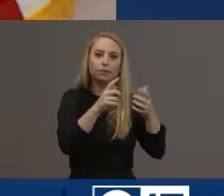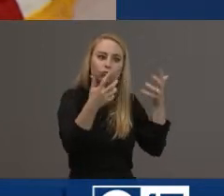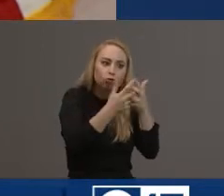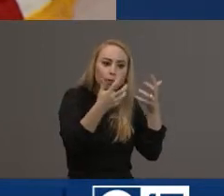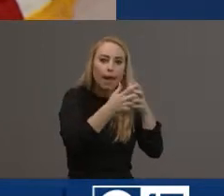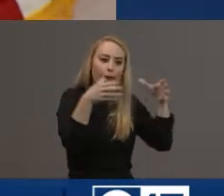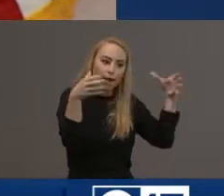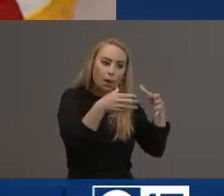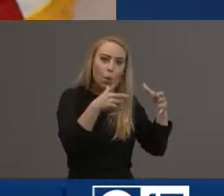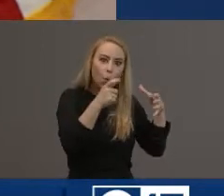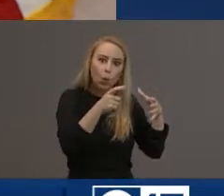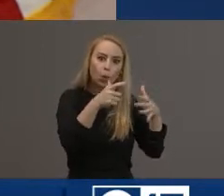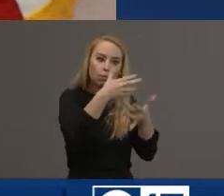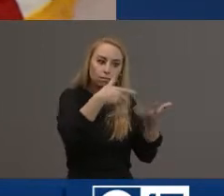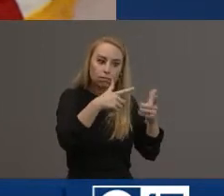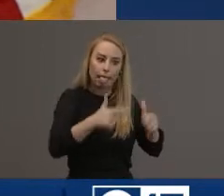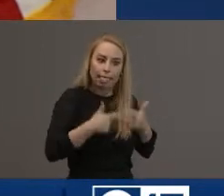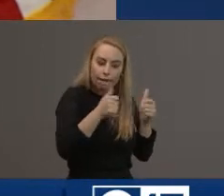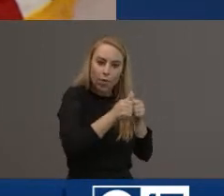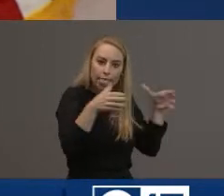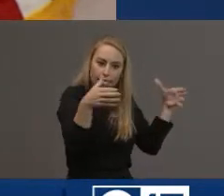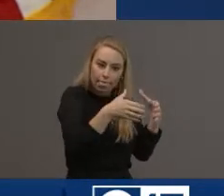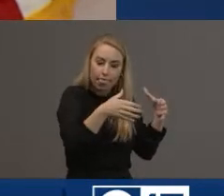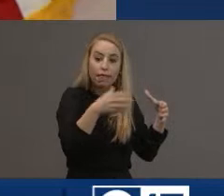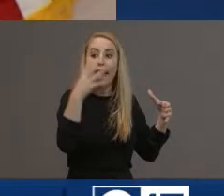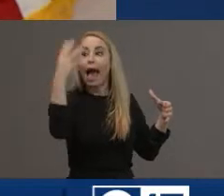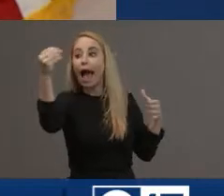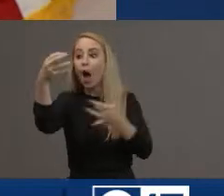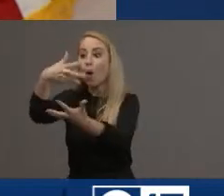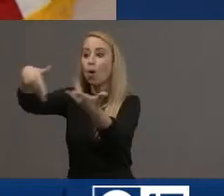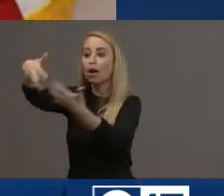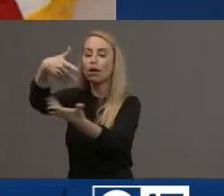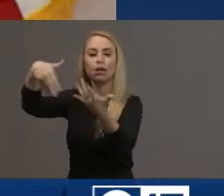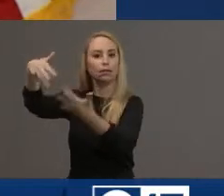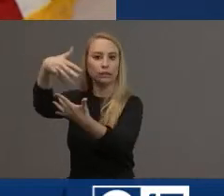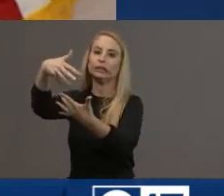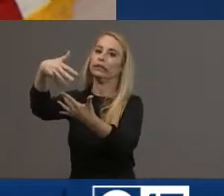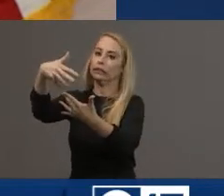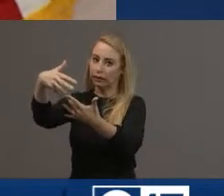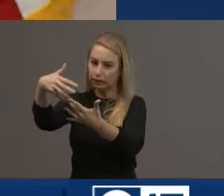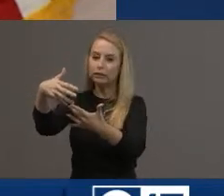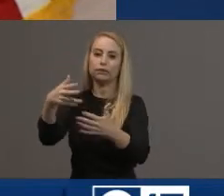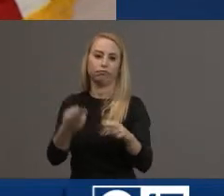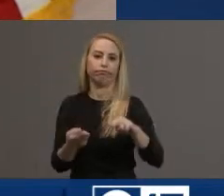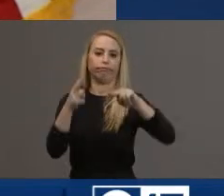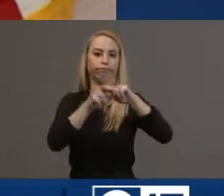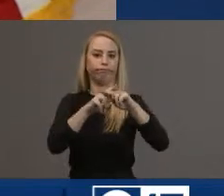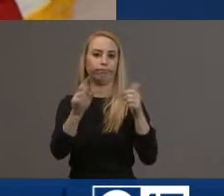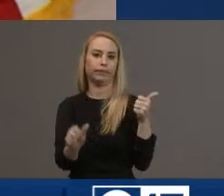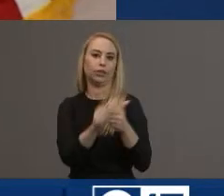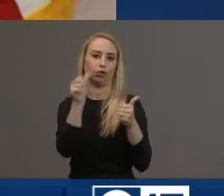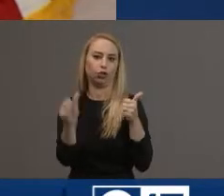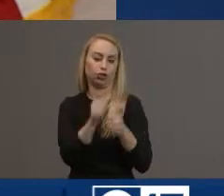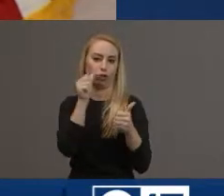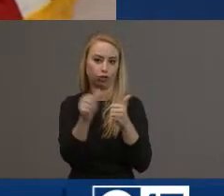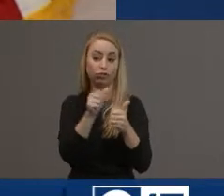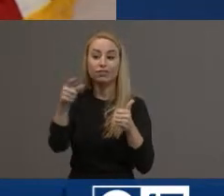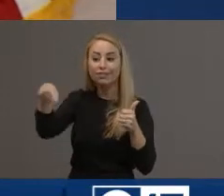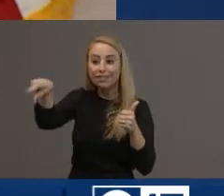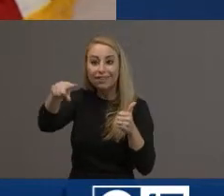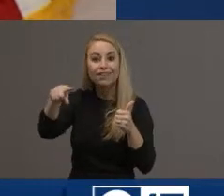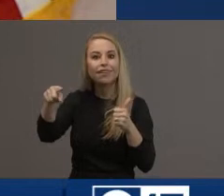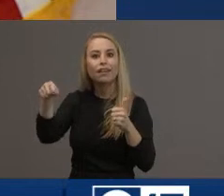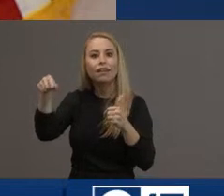close contacts, for most people, that's if they do not live with you, that is going to raise your risk because they are going to have